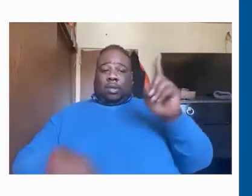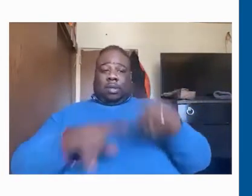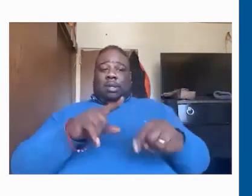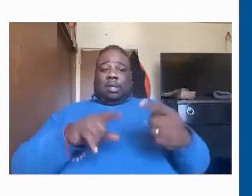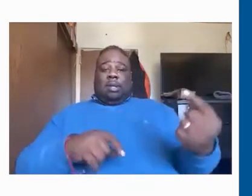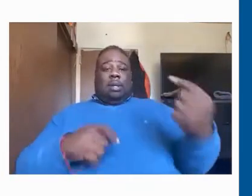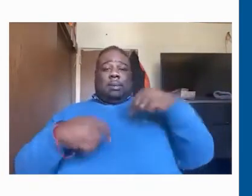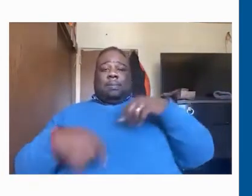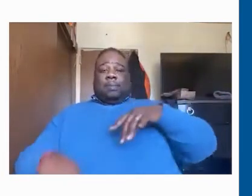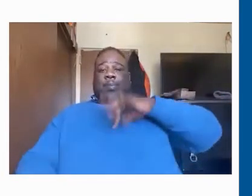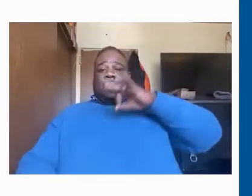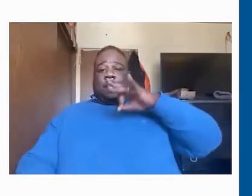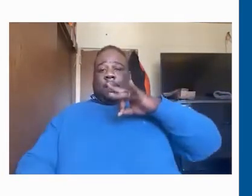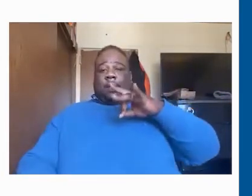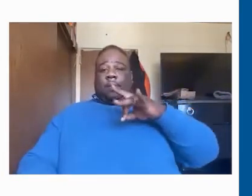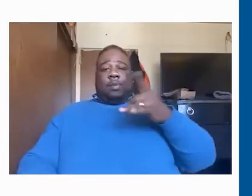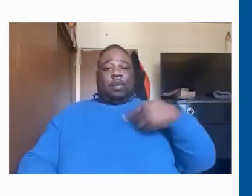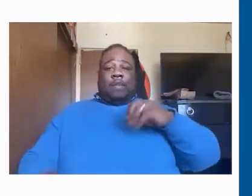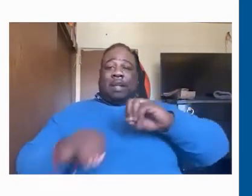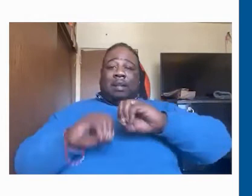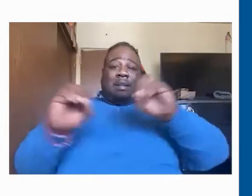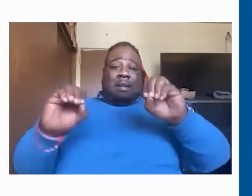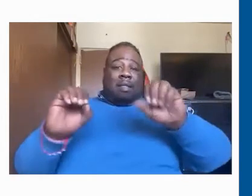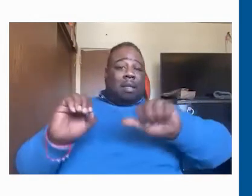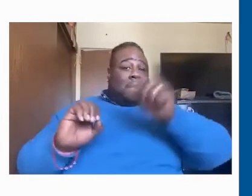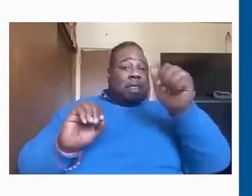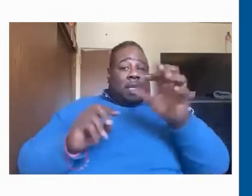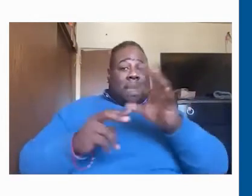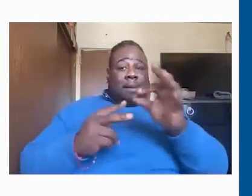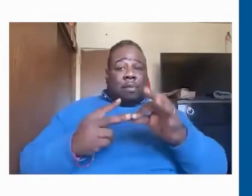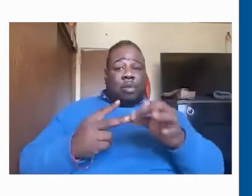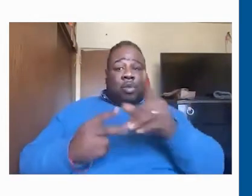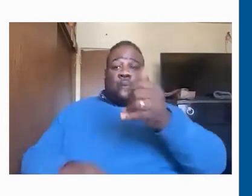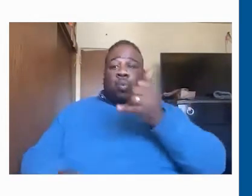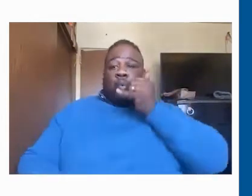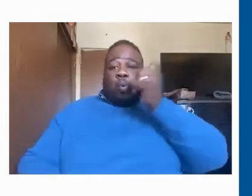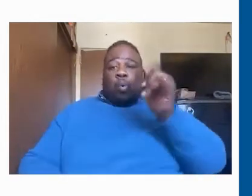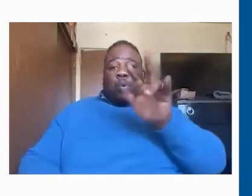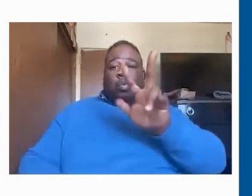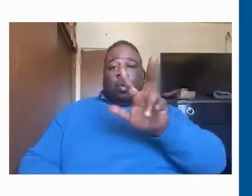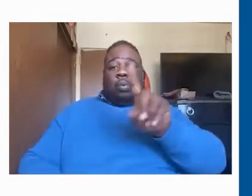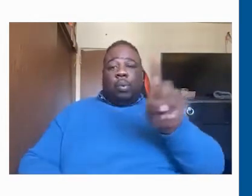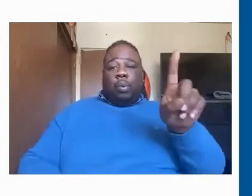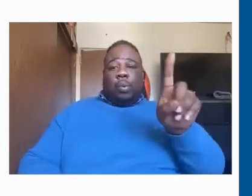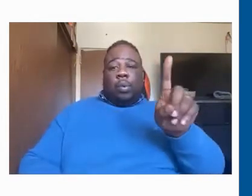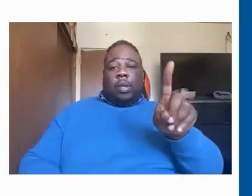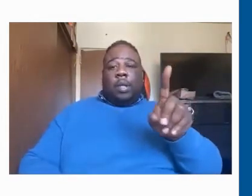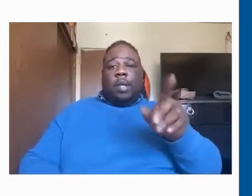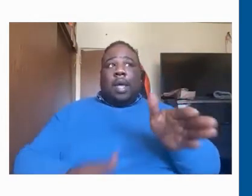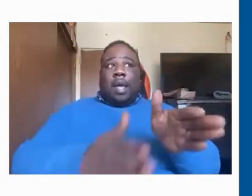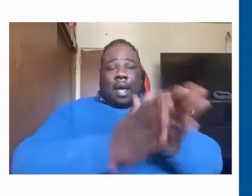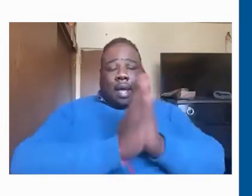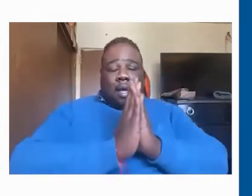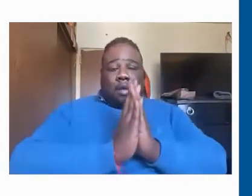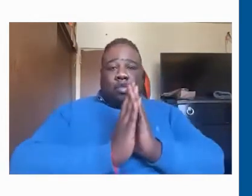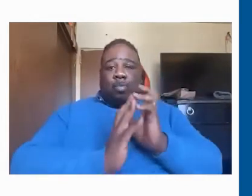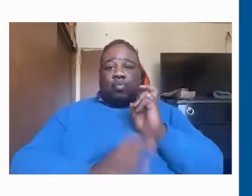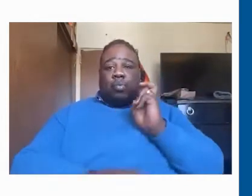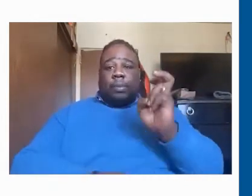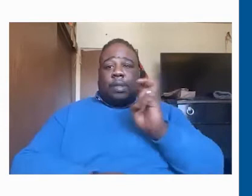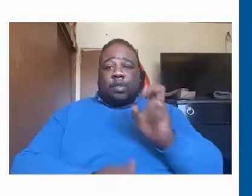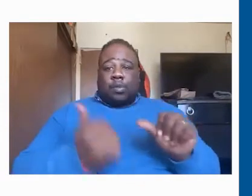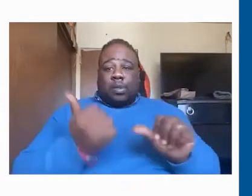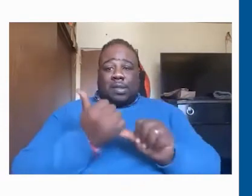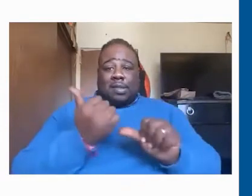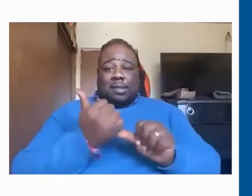no other options. You can call 311 and actually request transportation assistance. And according